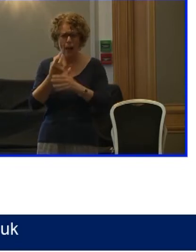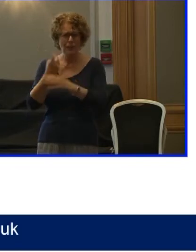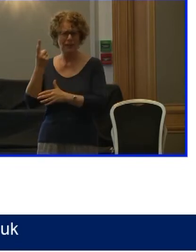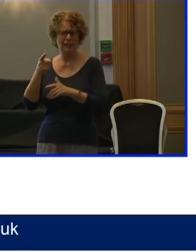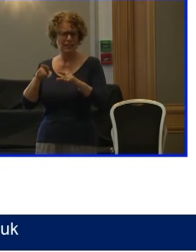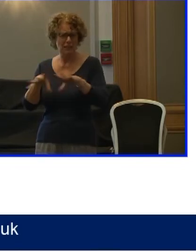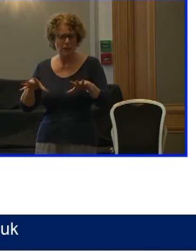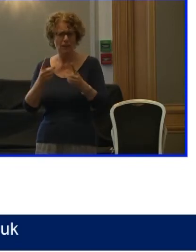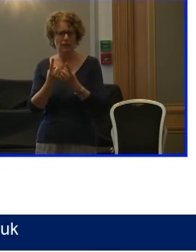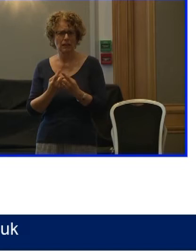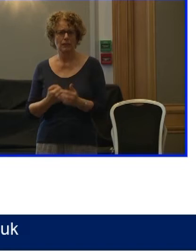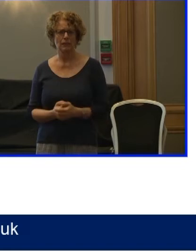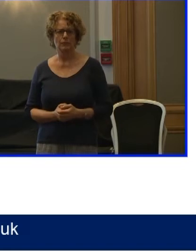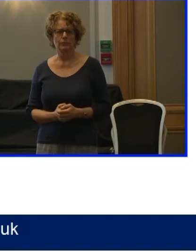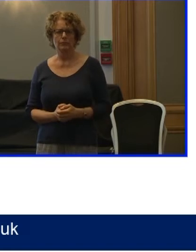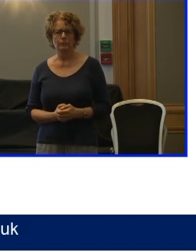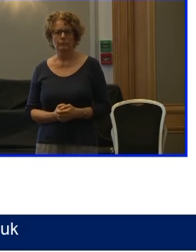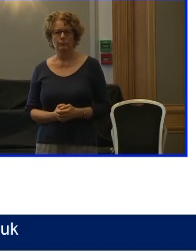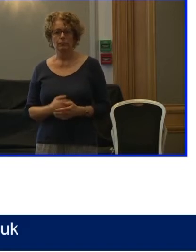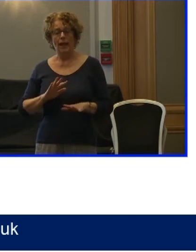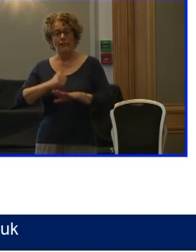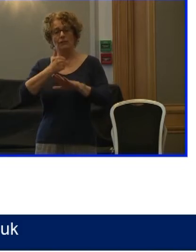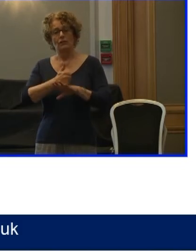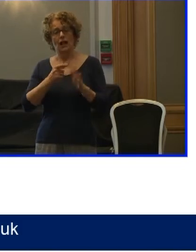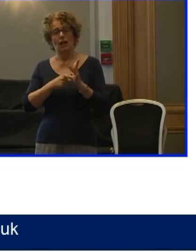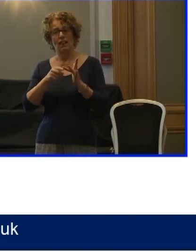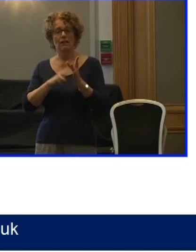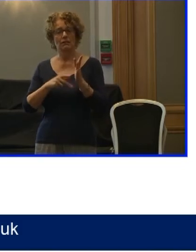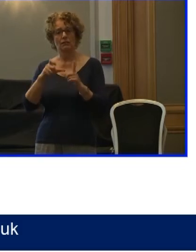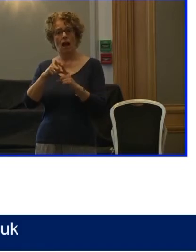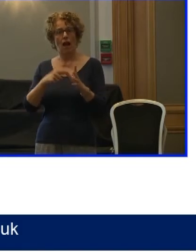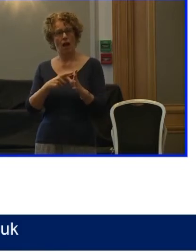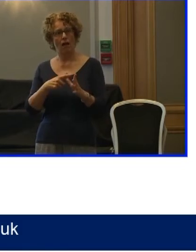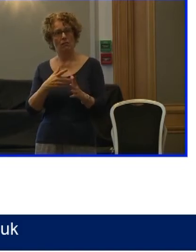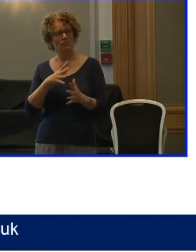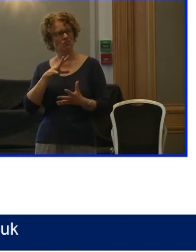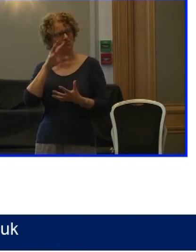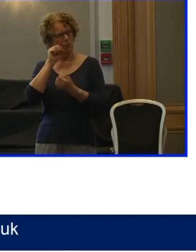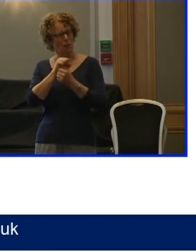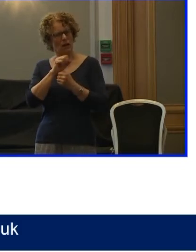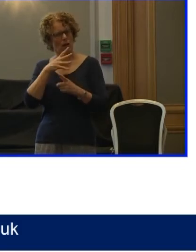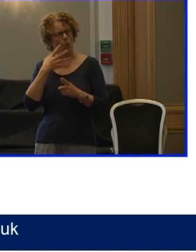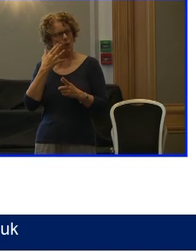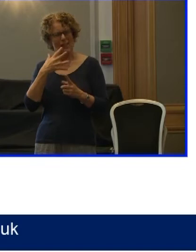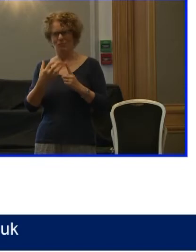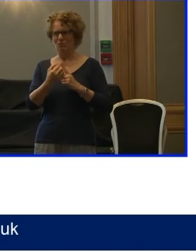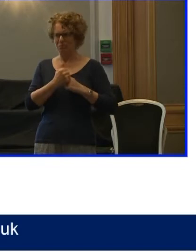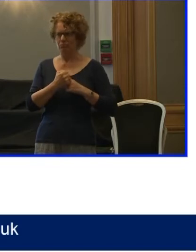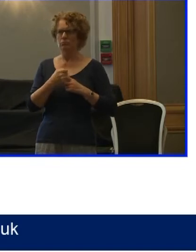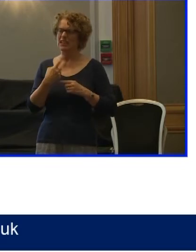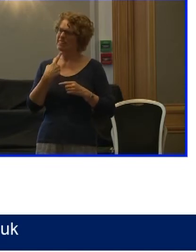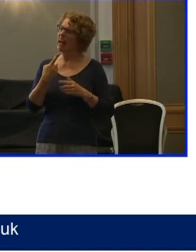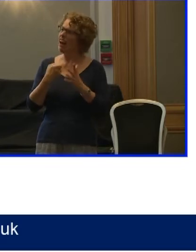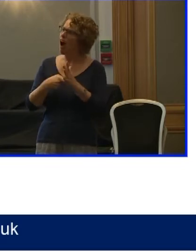point of diagnosis. Our founder, Linda, felt so strongly at her point of diagnosis when they said to her, well, it's